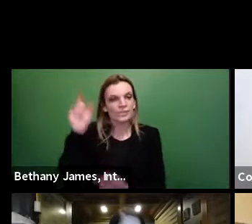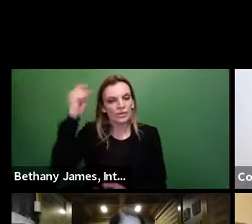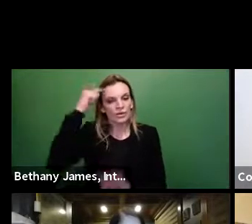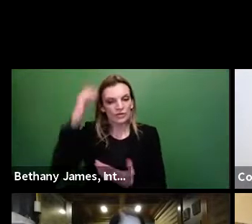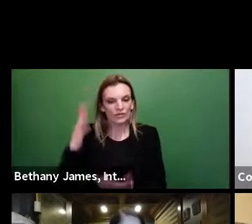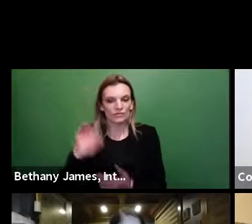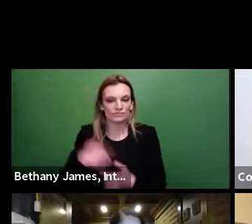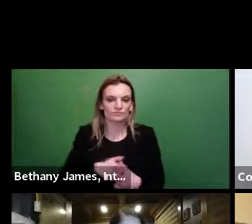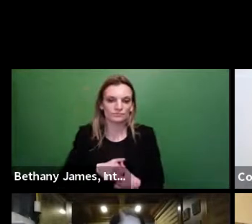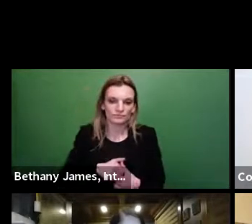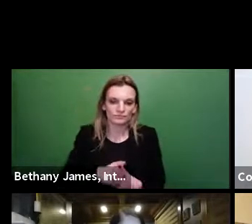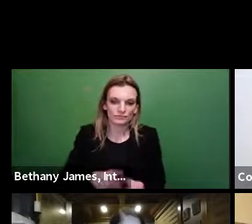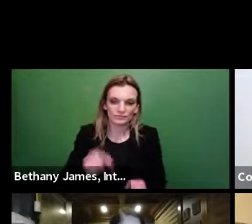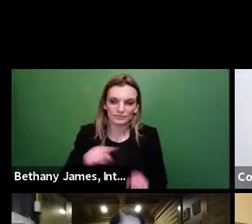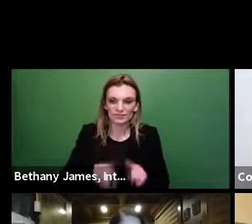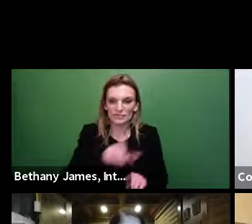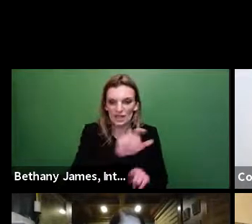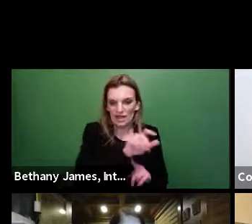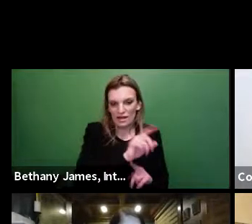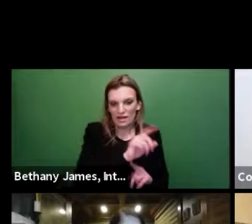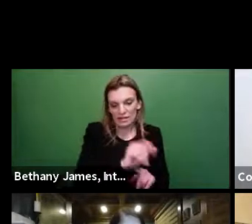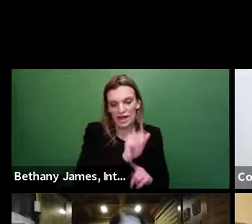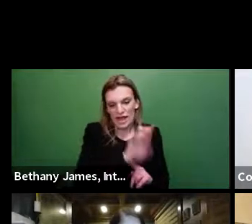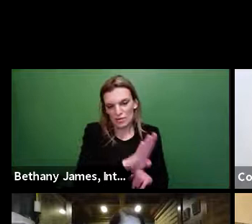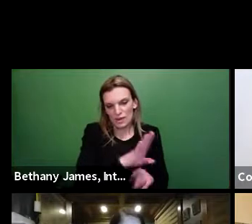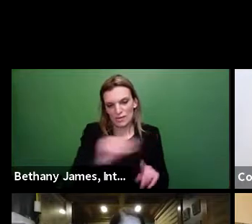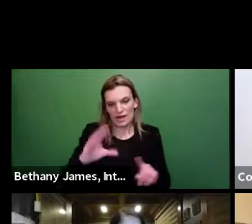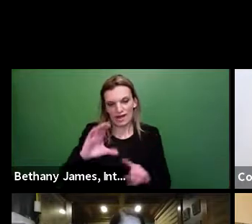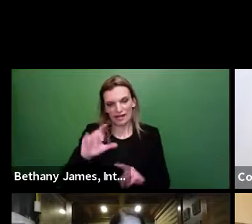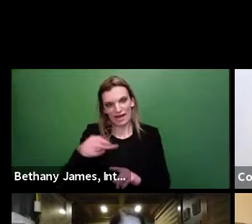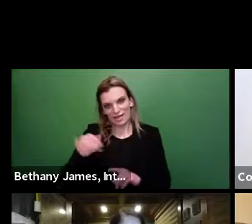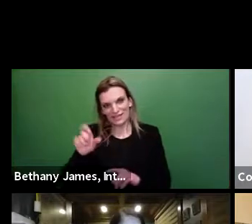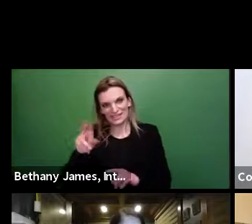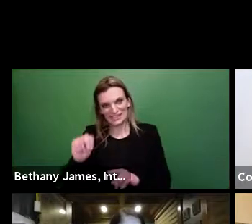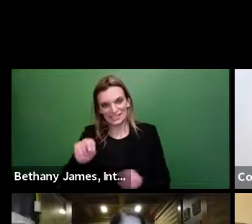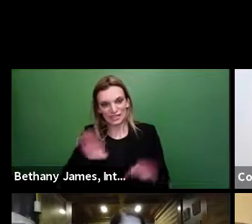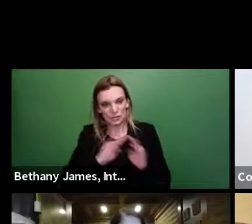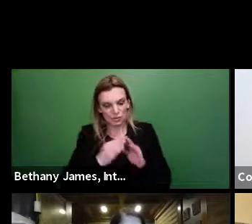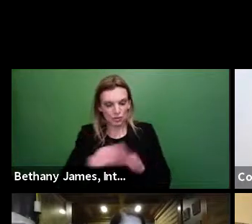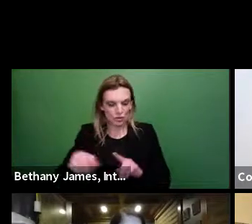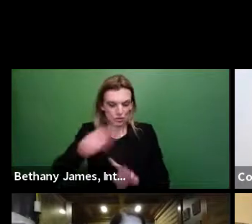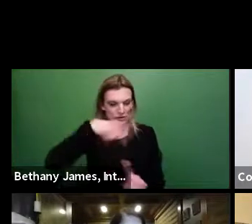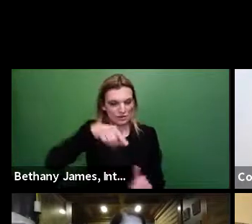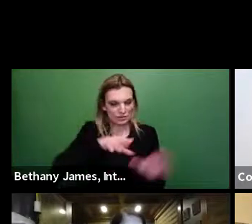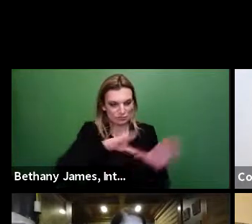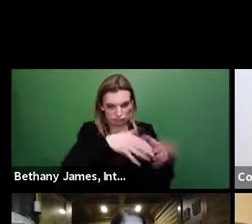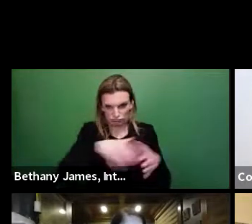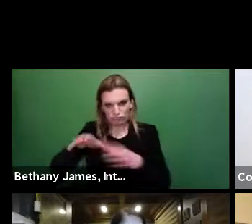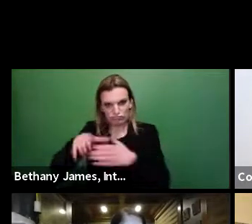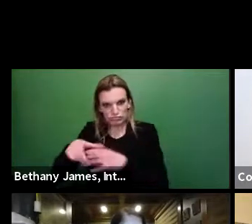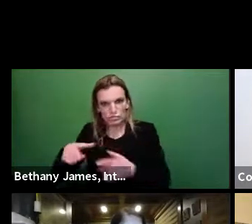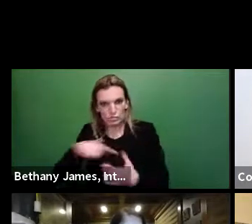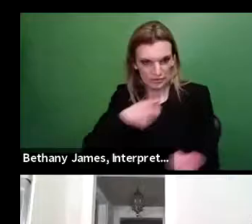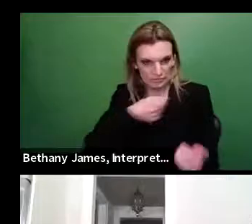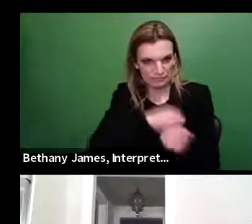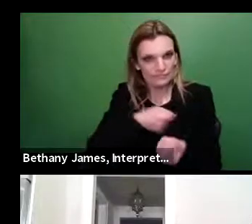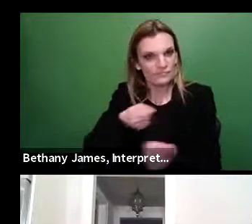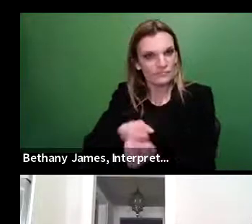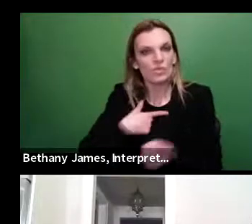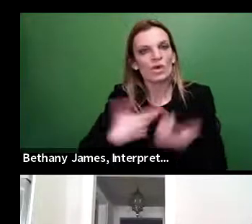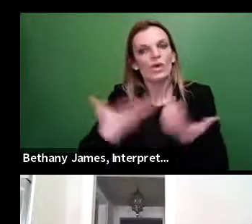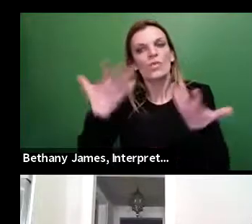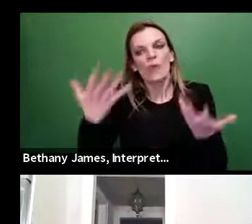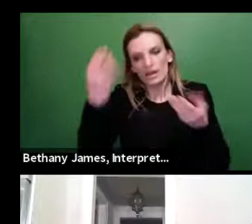in Michigan. Our charge is to promote awareness of our culture and history, to